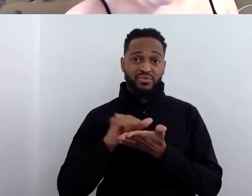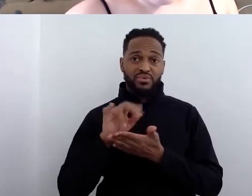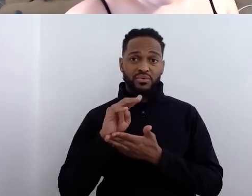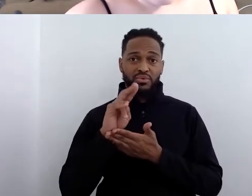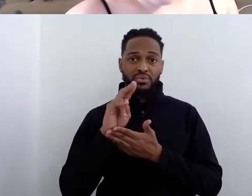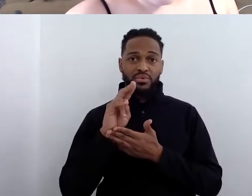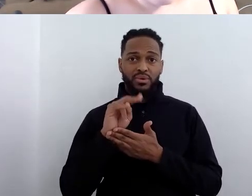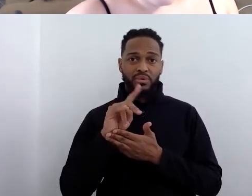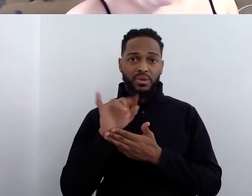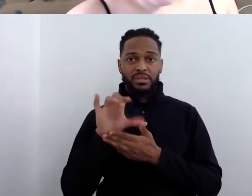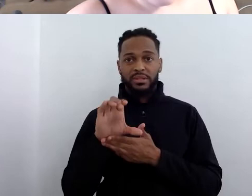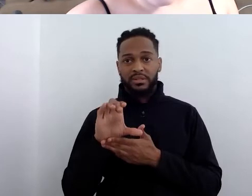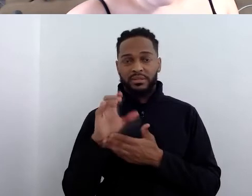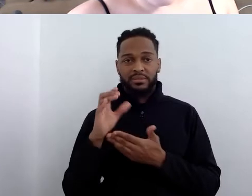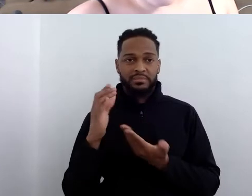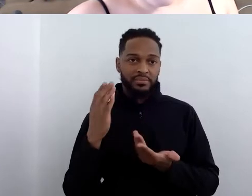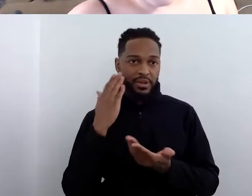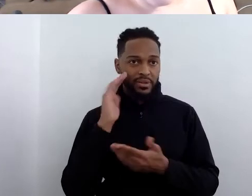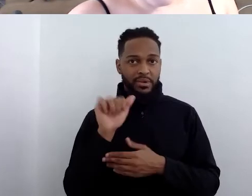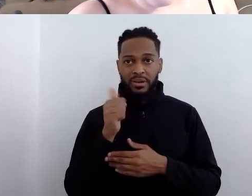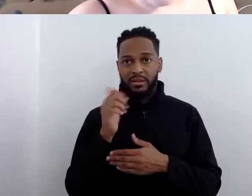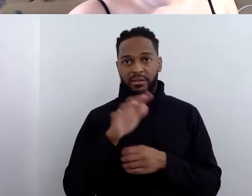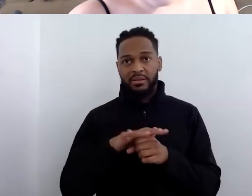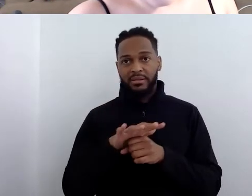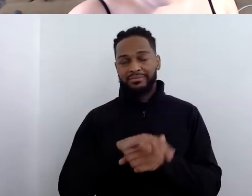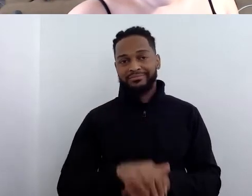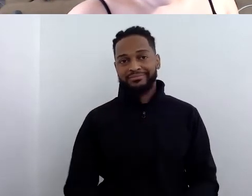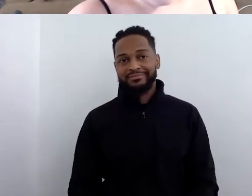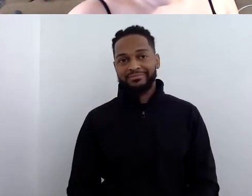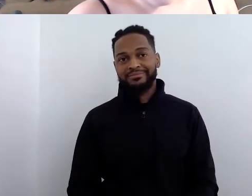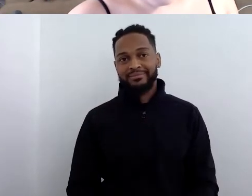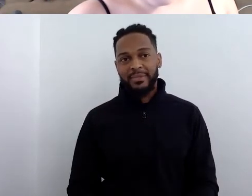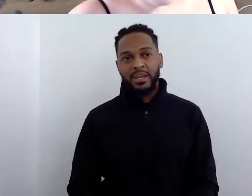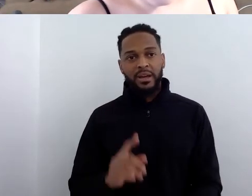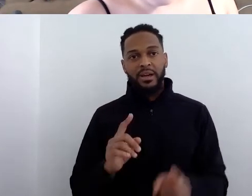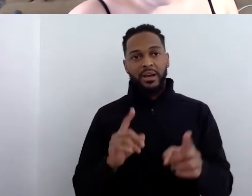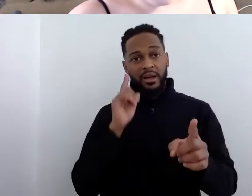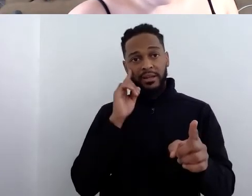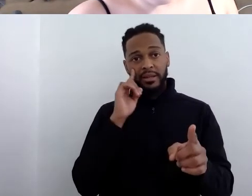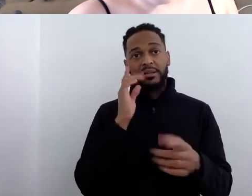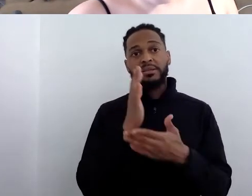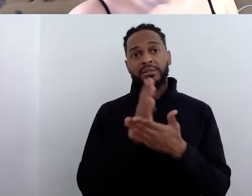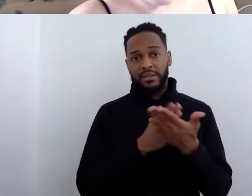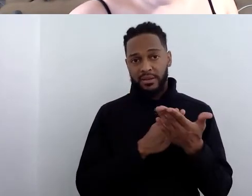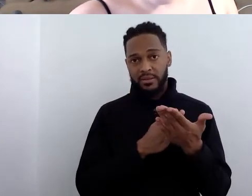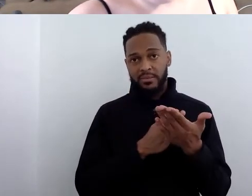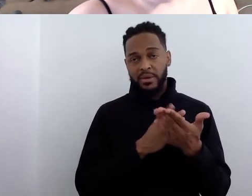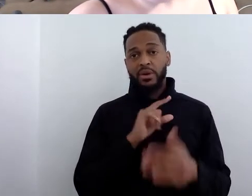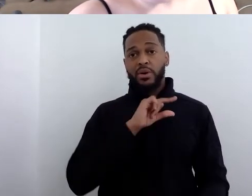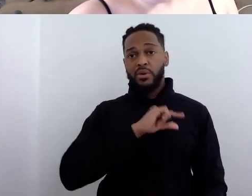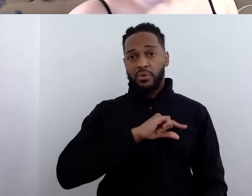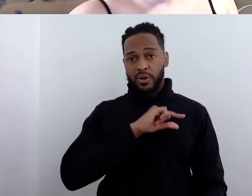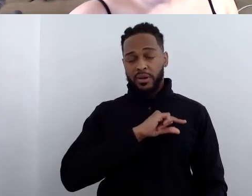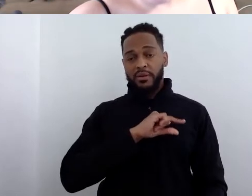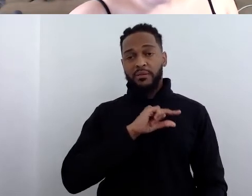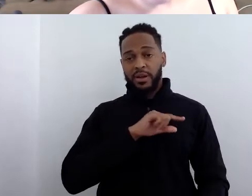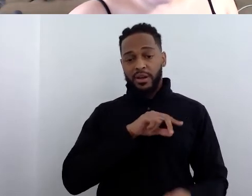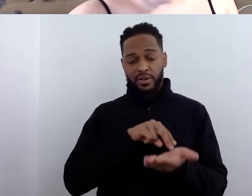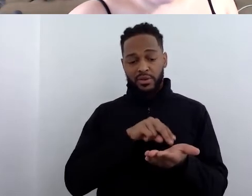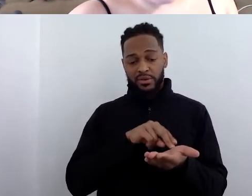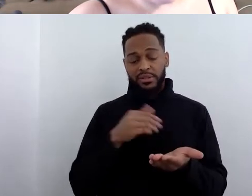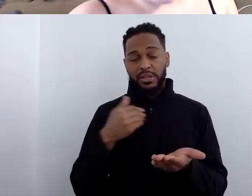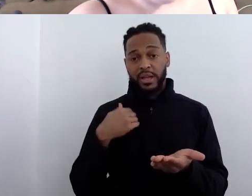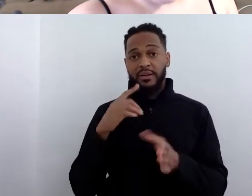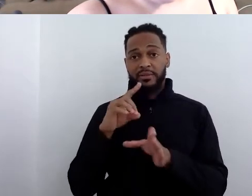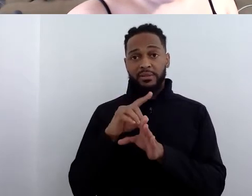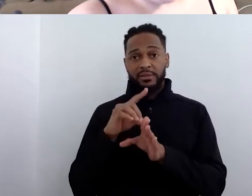Well, I'm going to say that there's some qualified nurses that have disabilities out there, and a